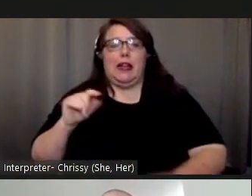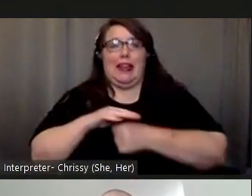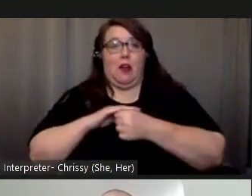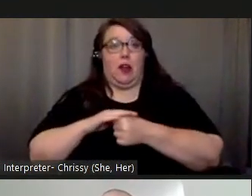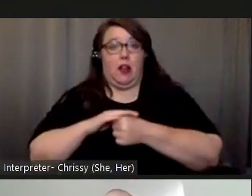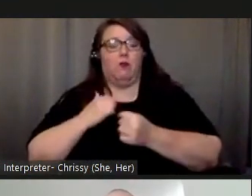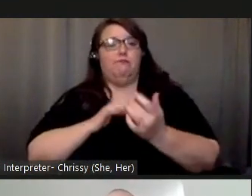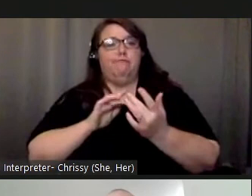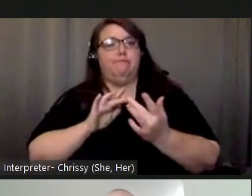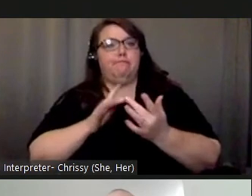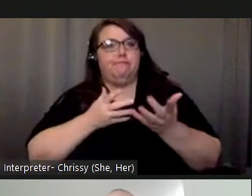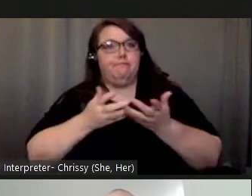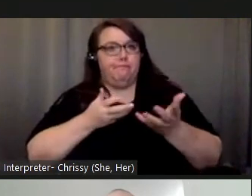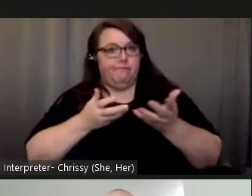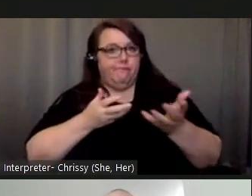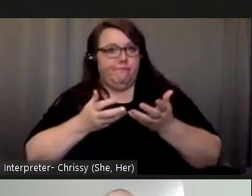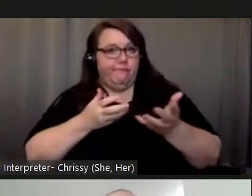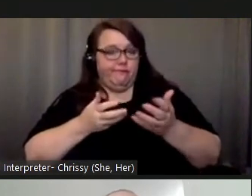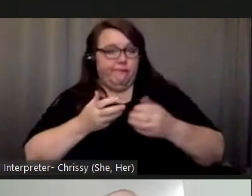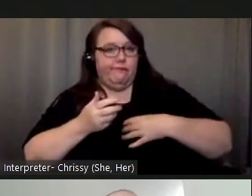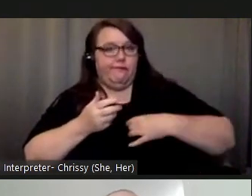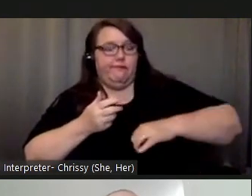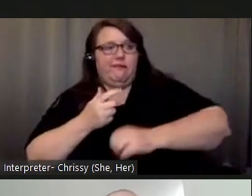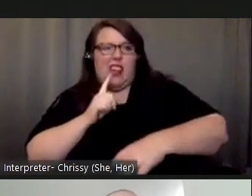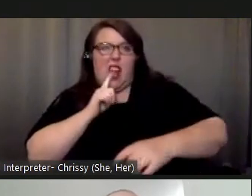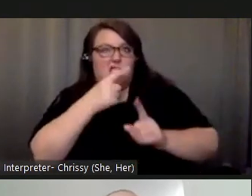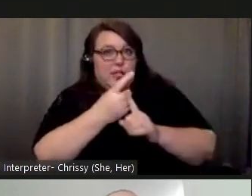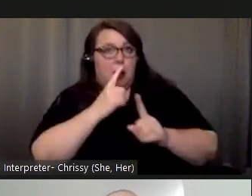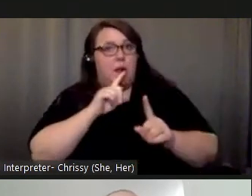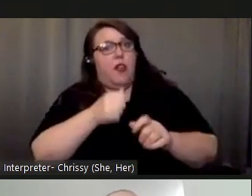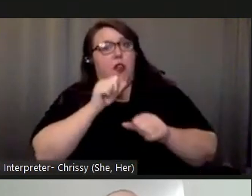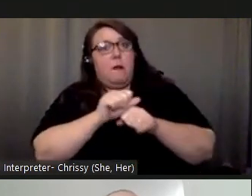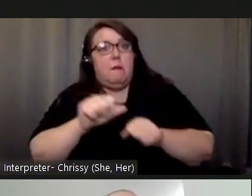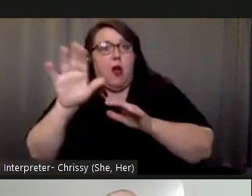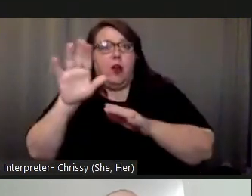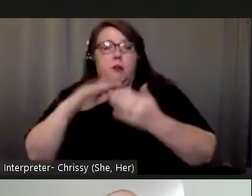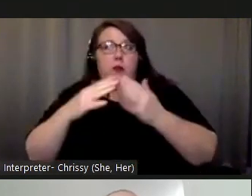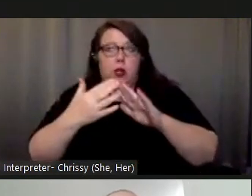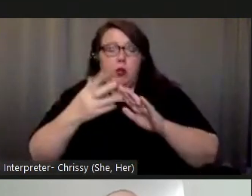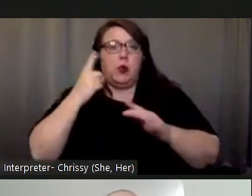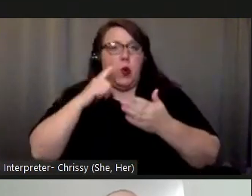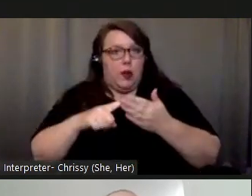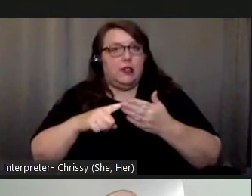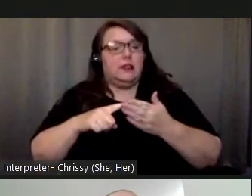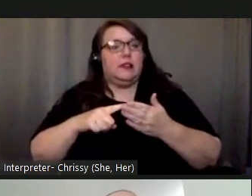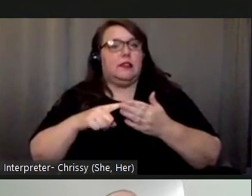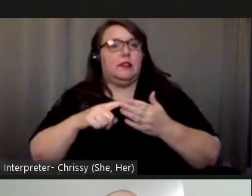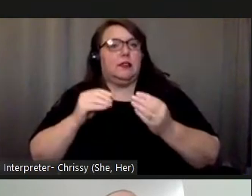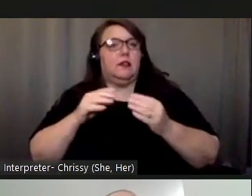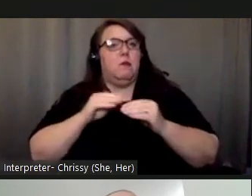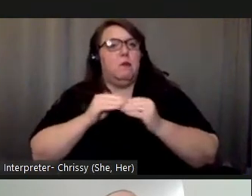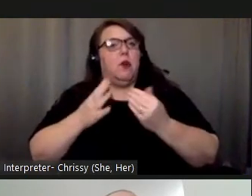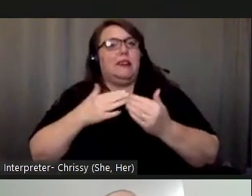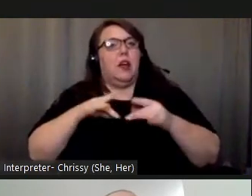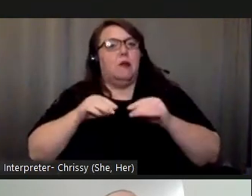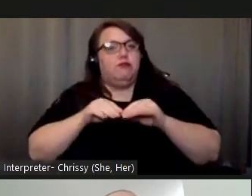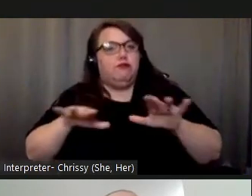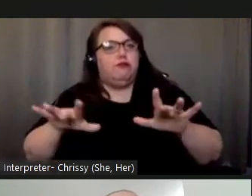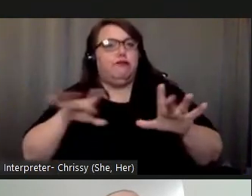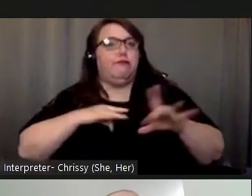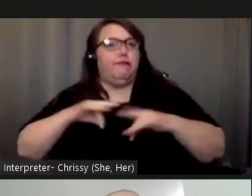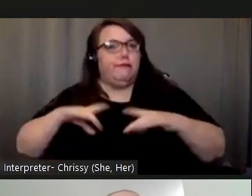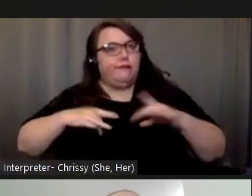not just Summit County, but a number of our mountain communities where we are seeing continued higher rates of disease transmission to get additional specimens